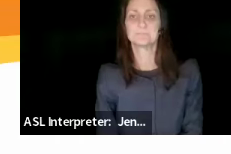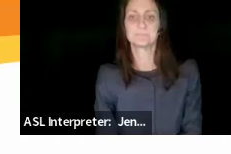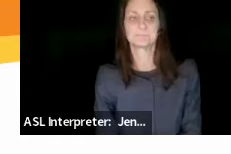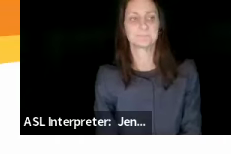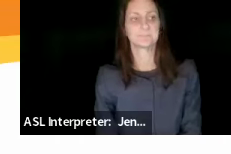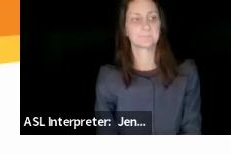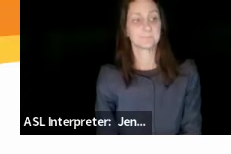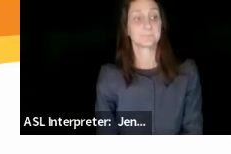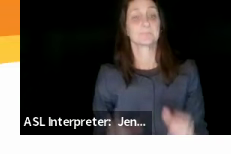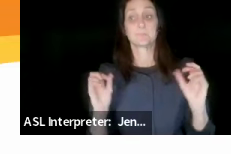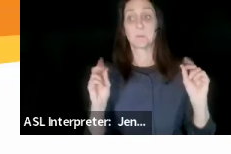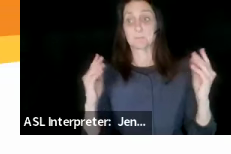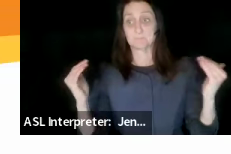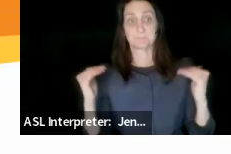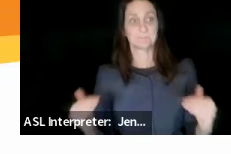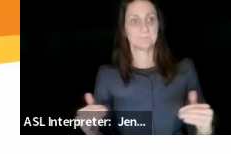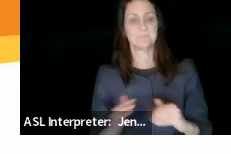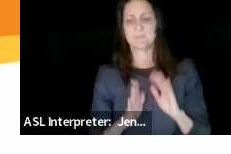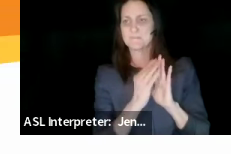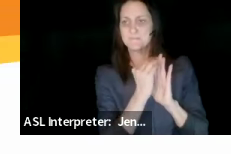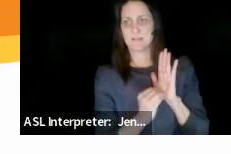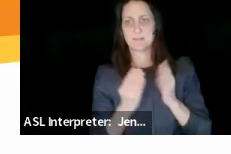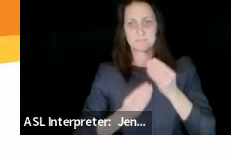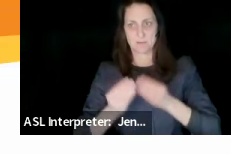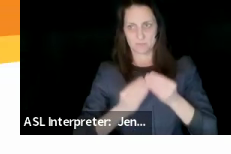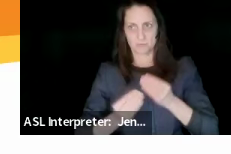So when filling out your budget to determine what